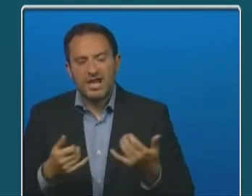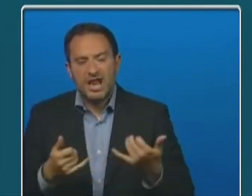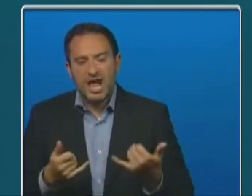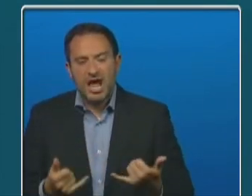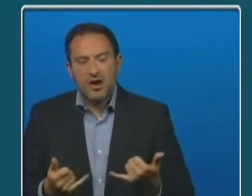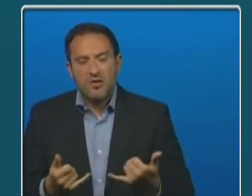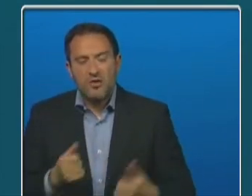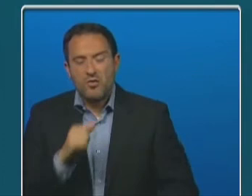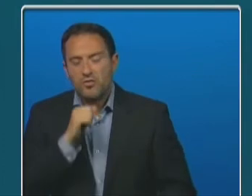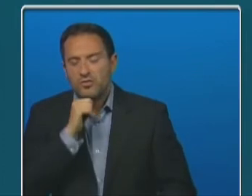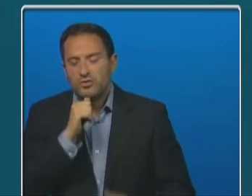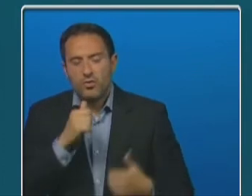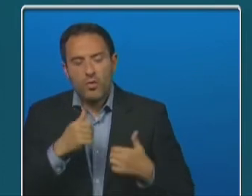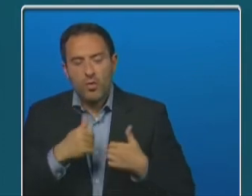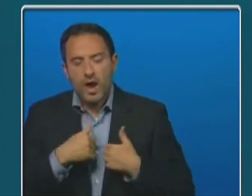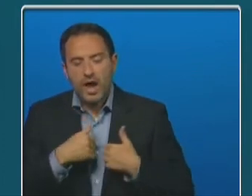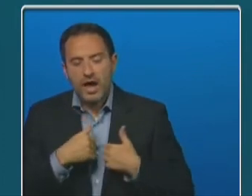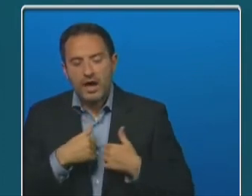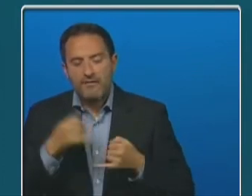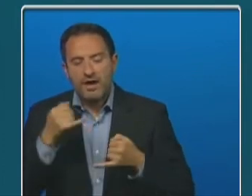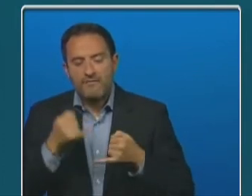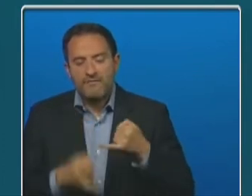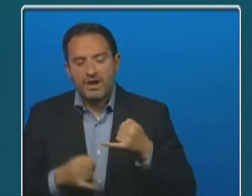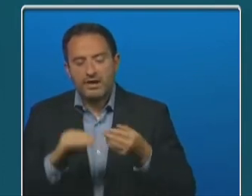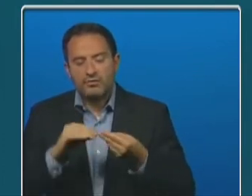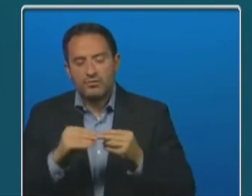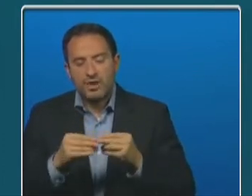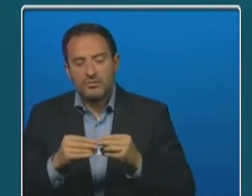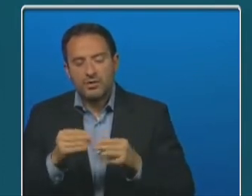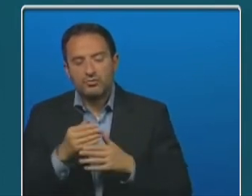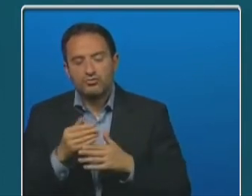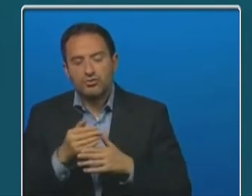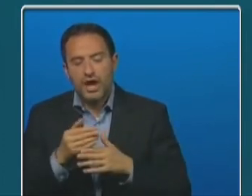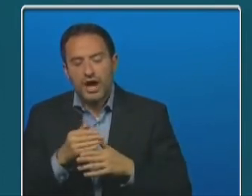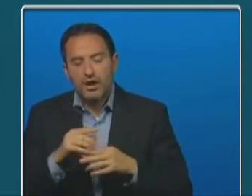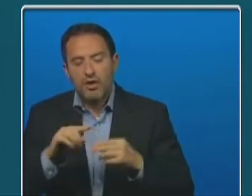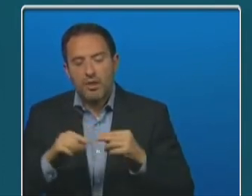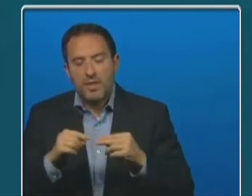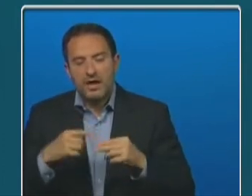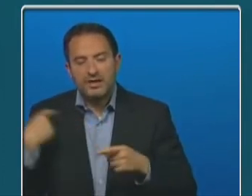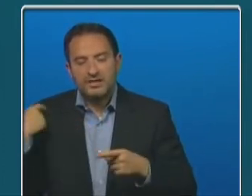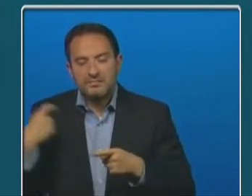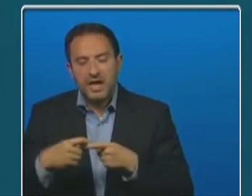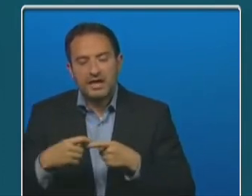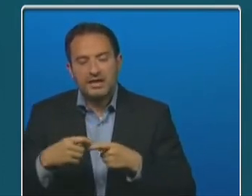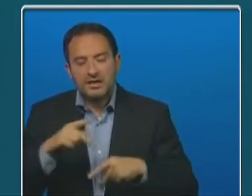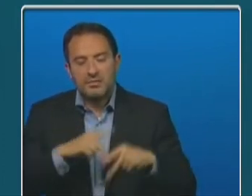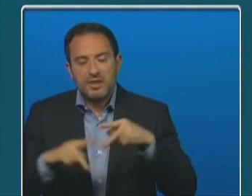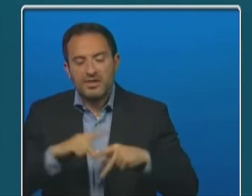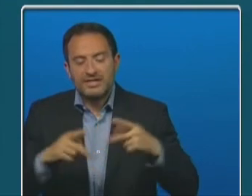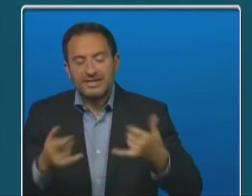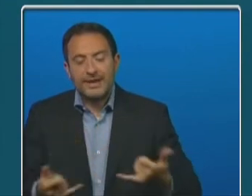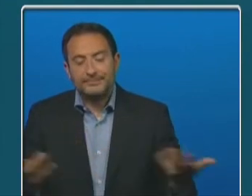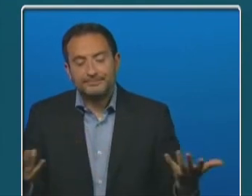actually don't have final numbers to share about the Hispanic population at this time.